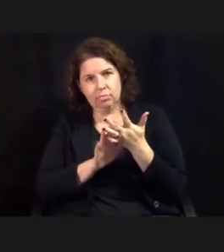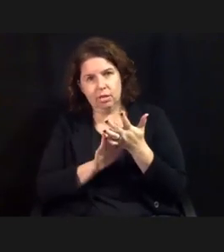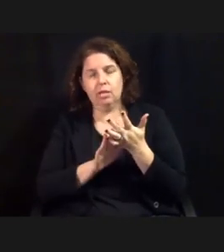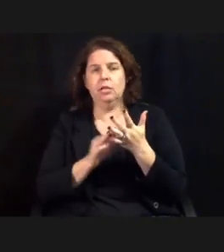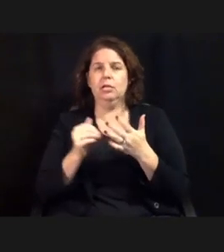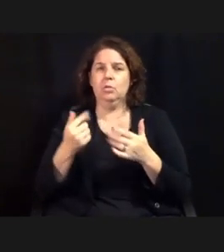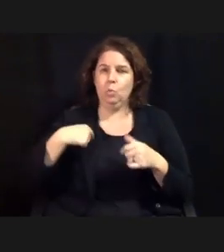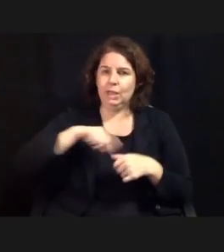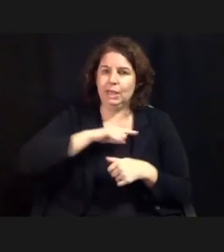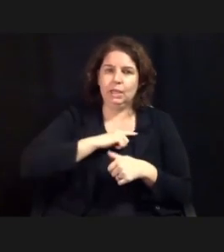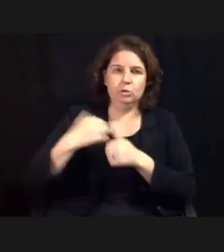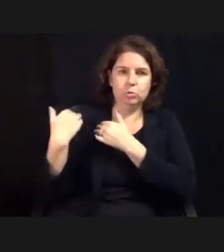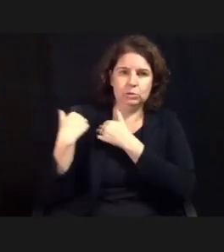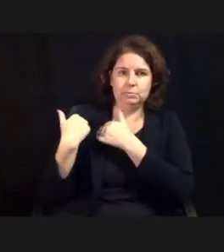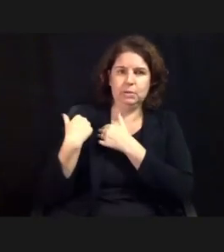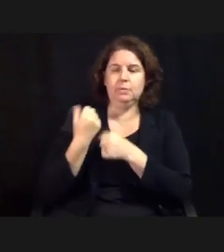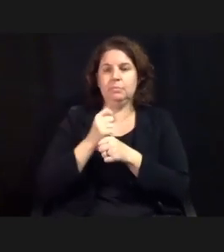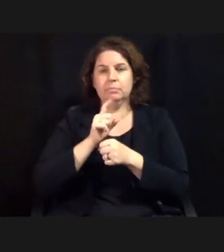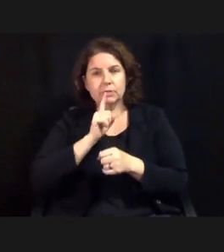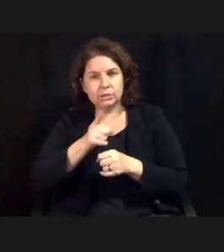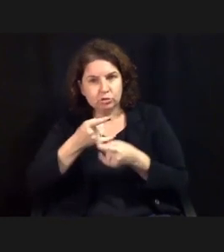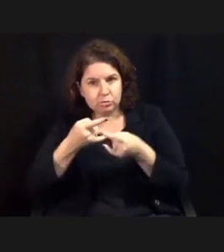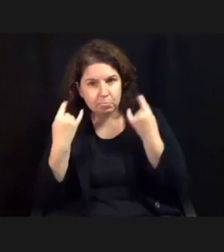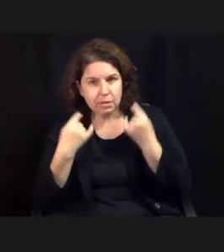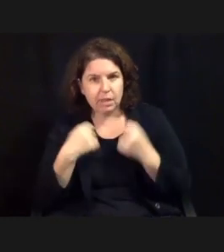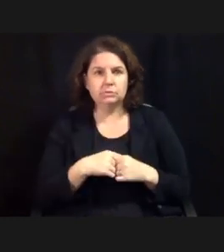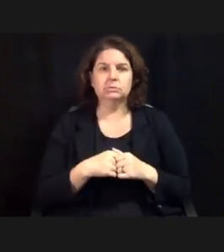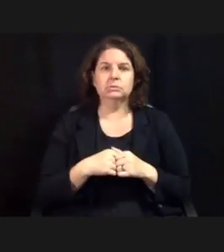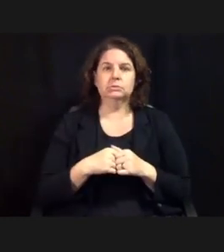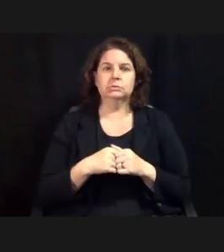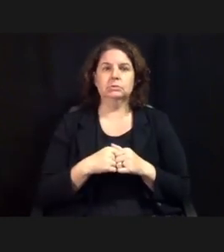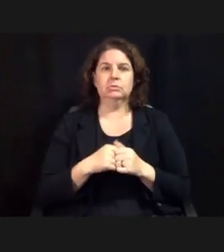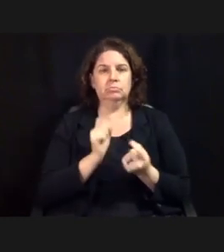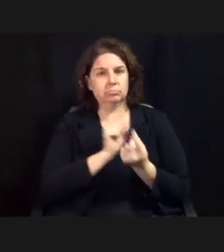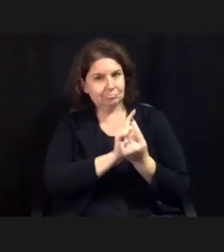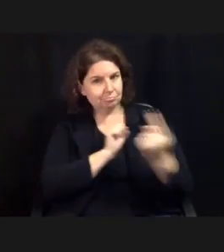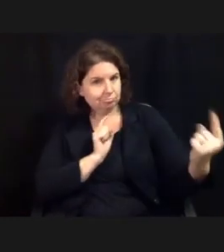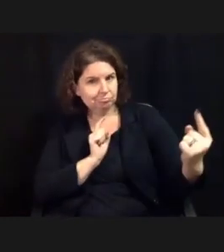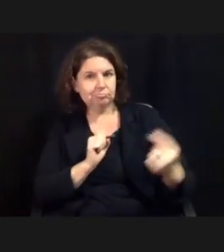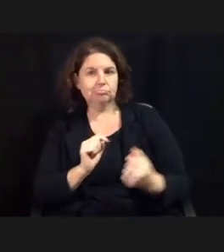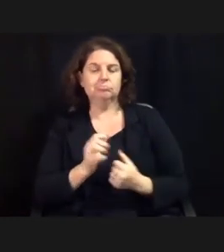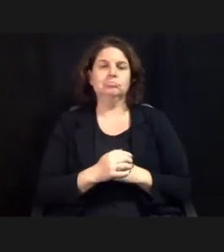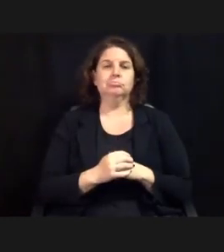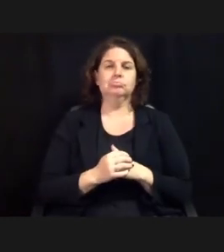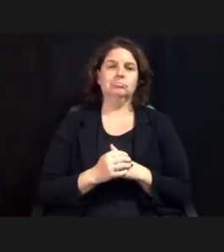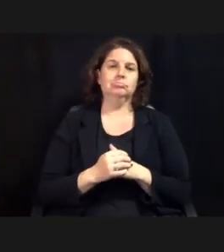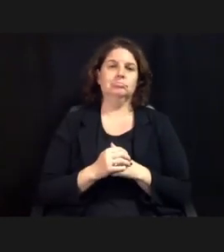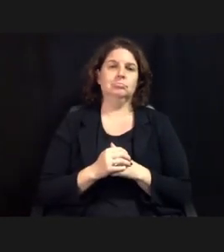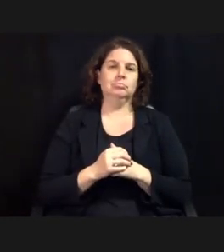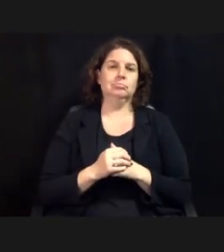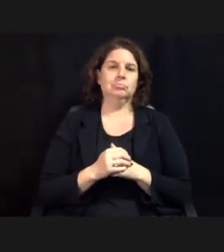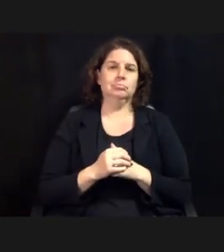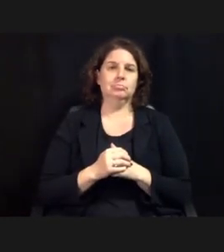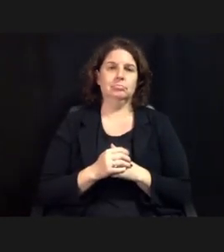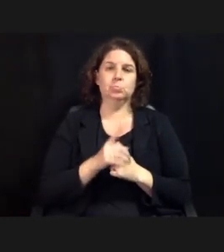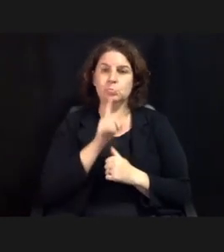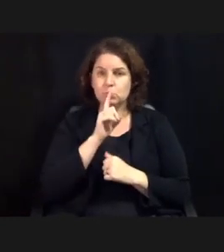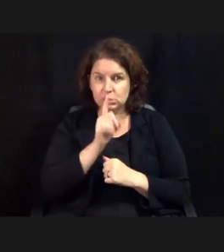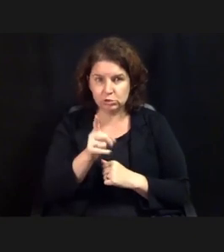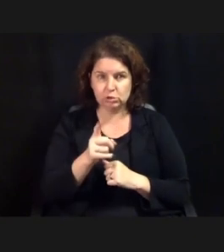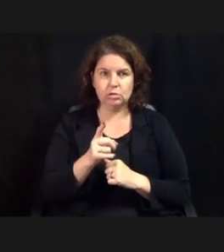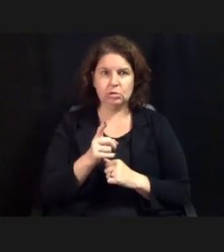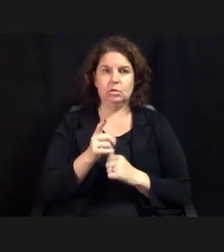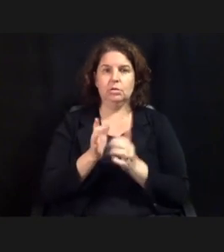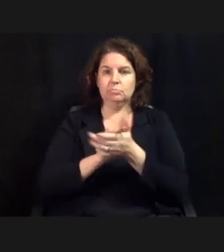wearing a mask, maintaining your physical distance, making sure you maintain your hygiene